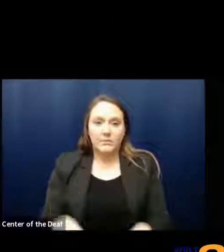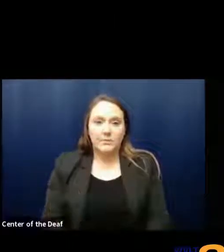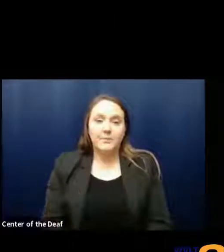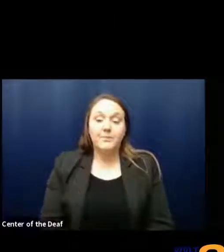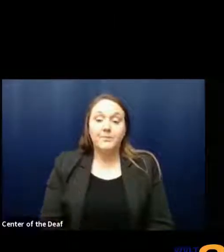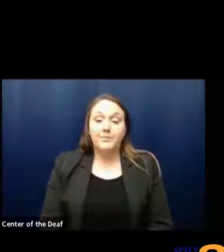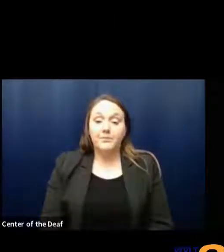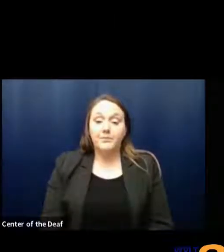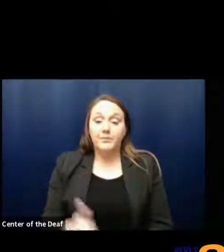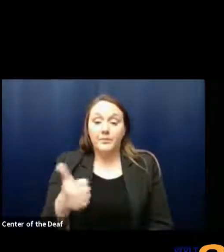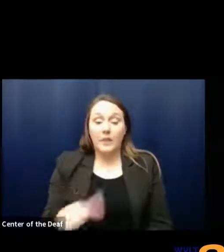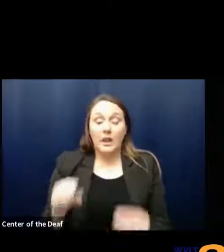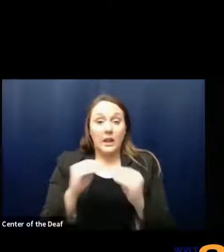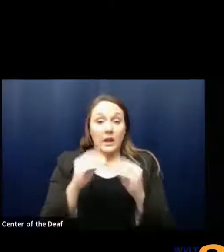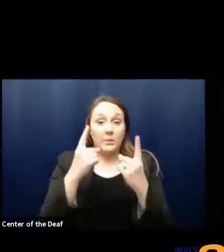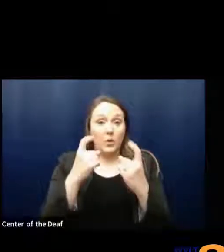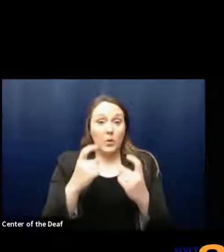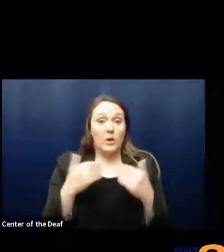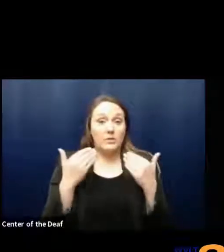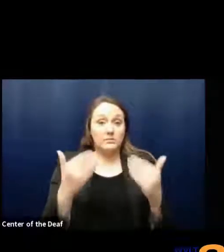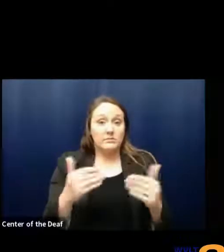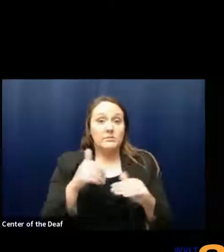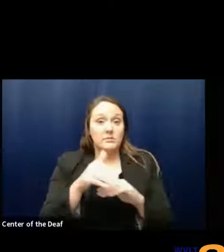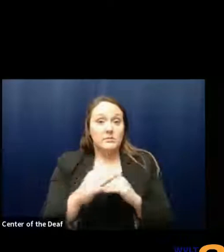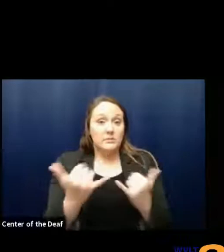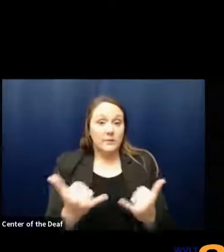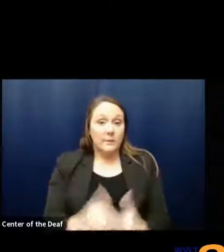further questions, please go ahead and submit them now.